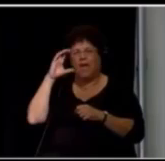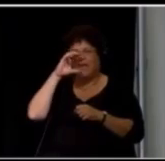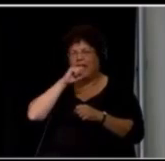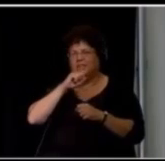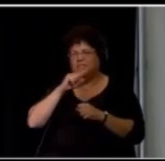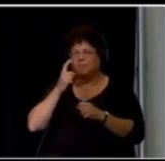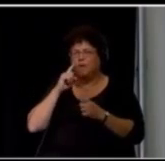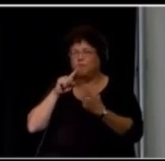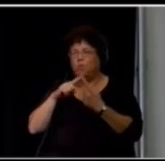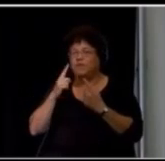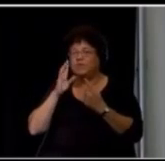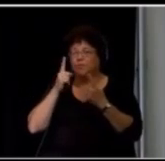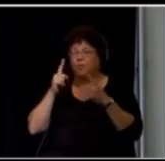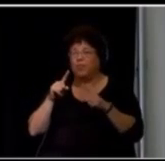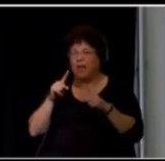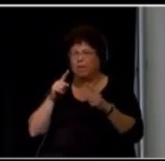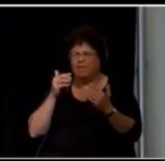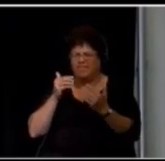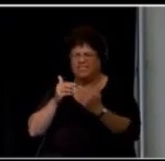closer.